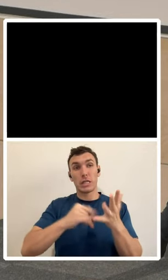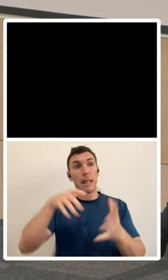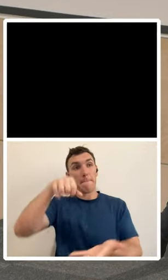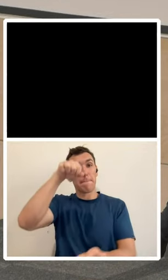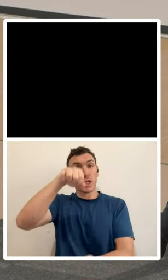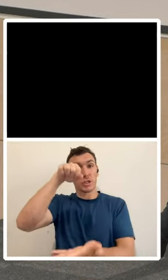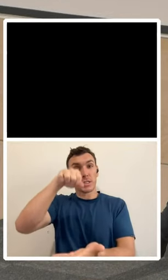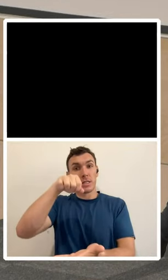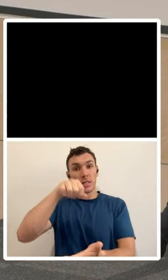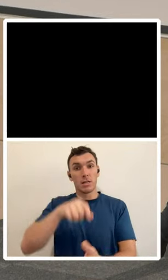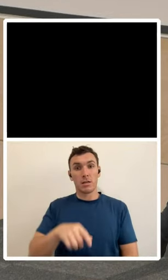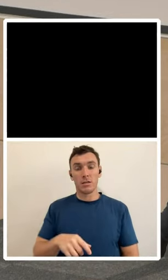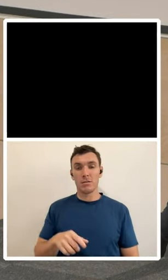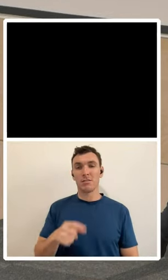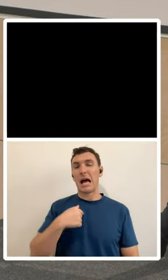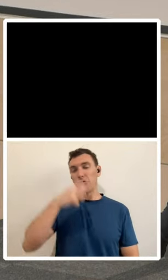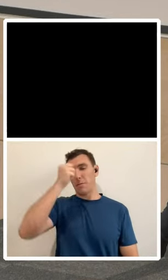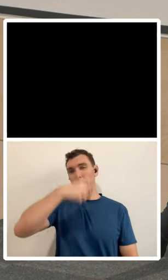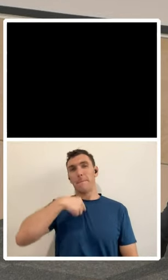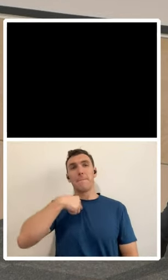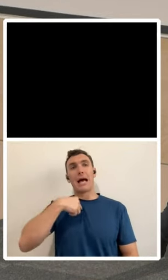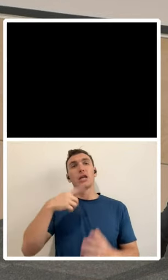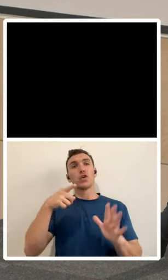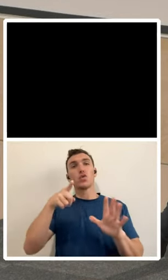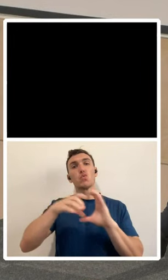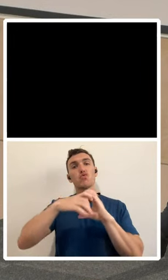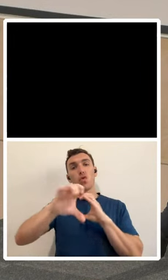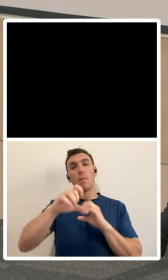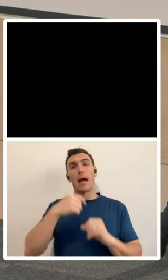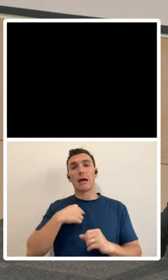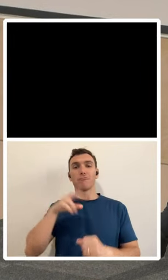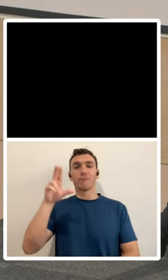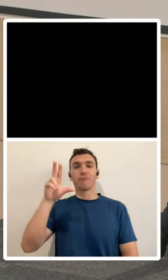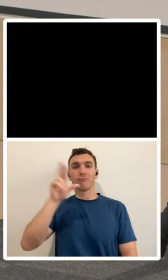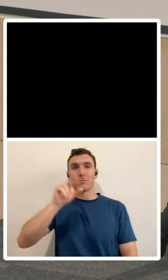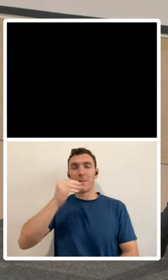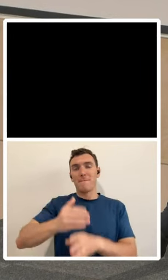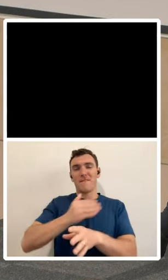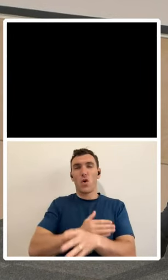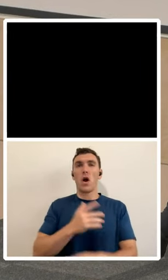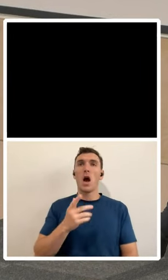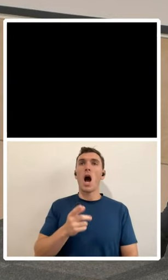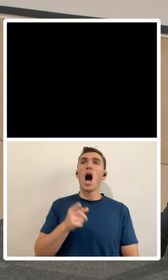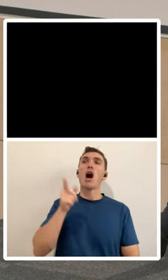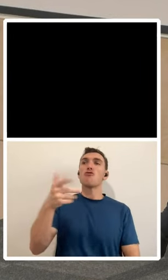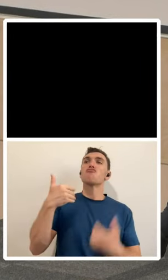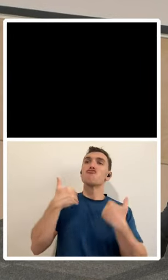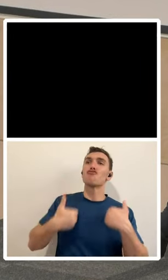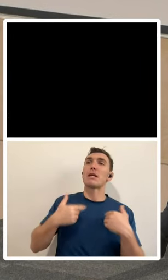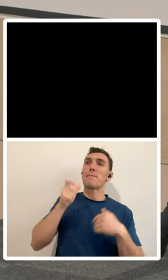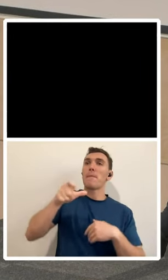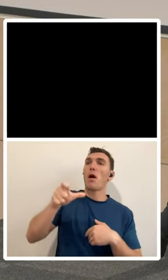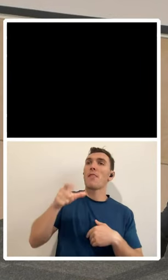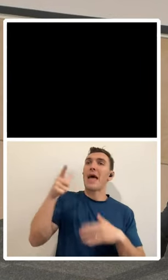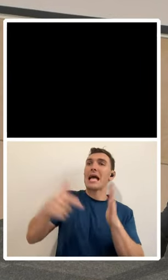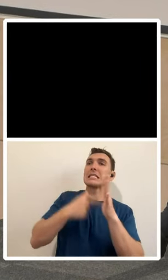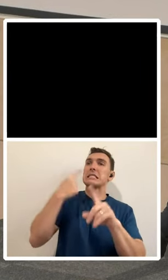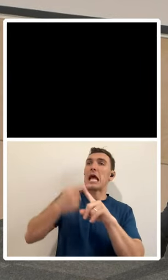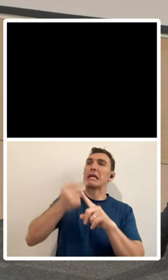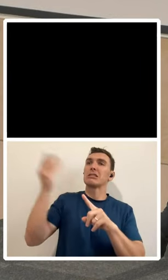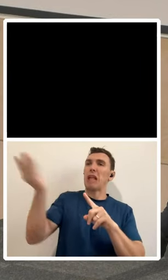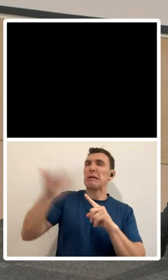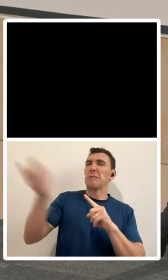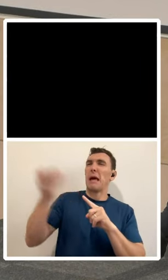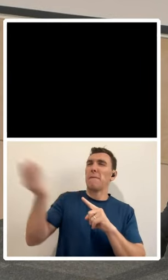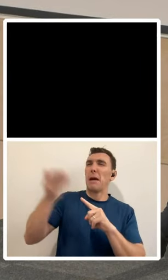about 2.5 years. And then Liz Truss comes out, slashes tax on rich people. I knew immediately it was going to be a humanitarian disaster in this country. Yeah.